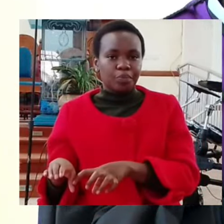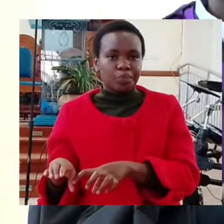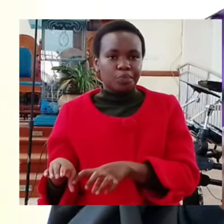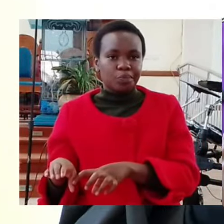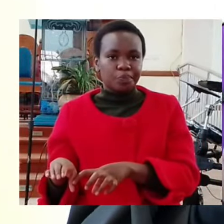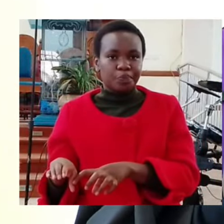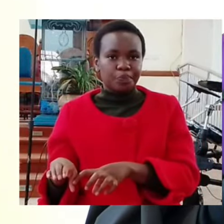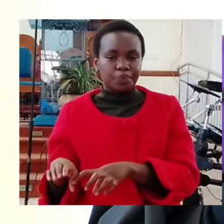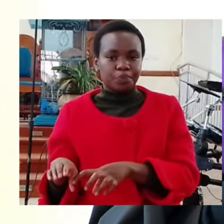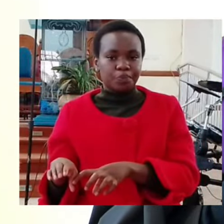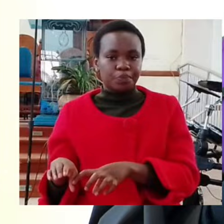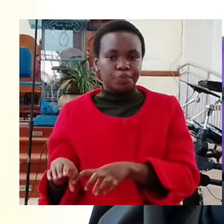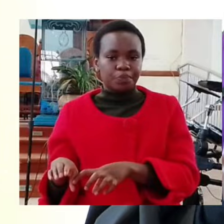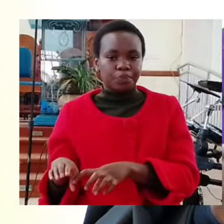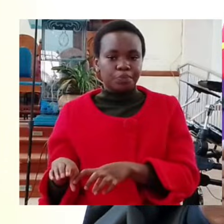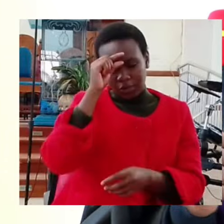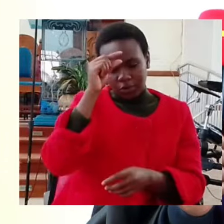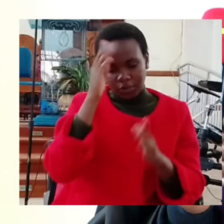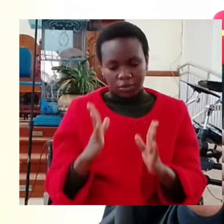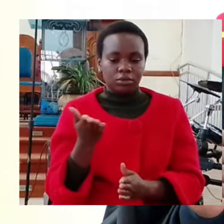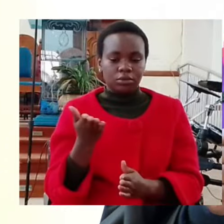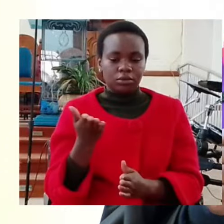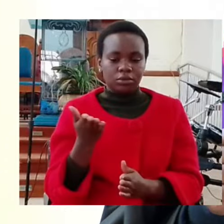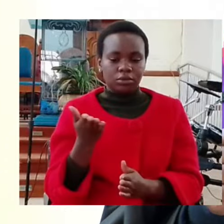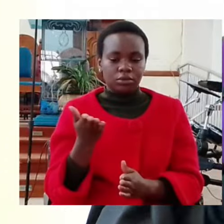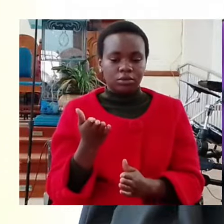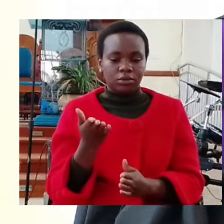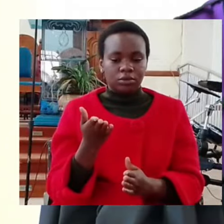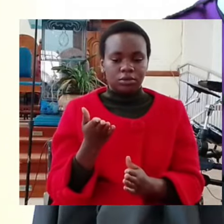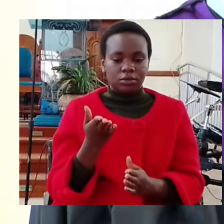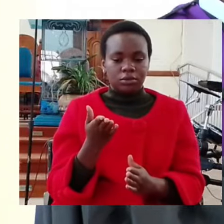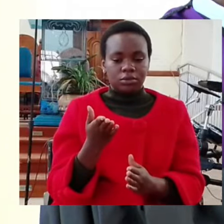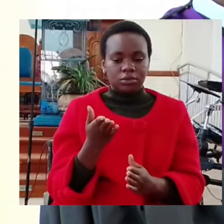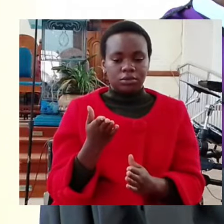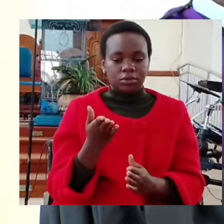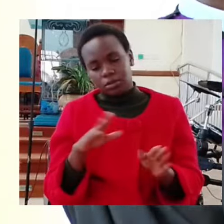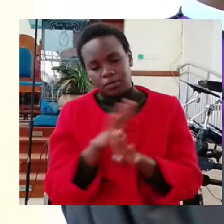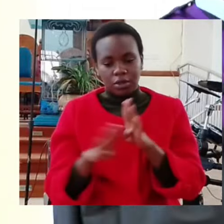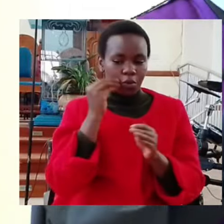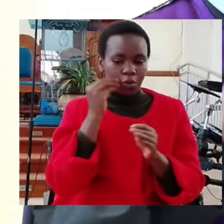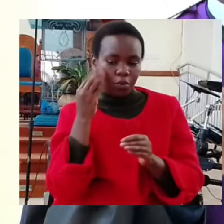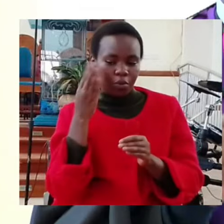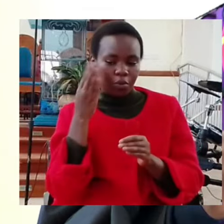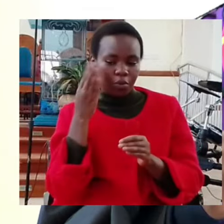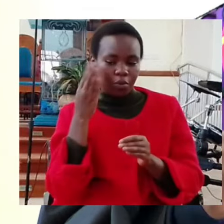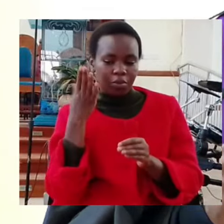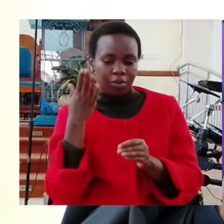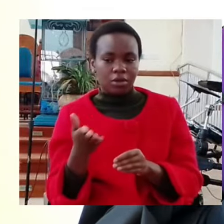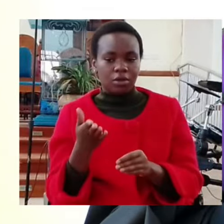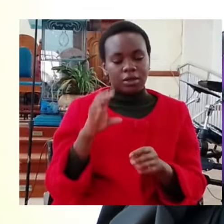Virikari neweyo. Uchumi neguoshio. Meshie neweyo. Kanitha nesio ishi.